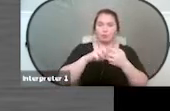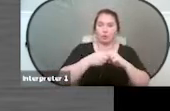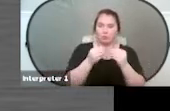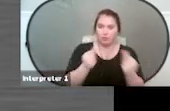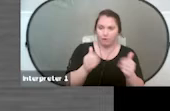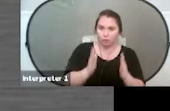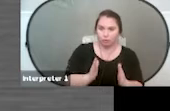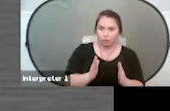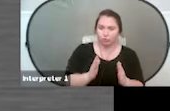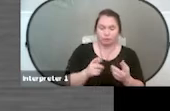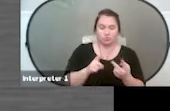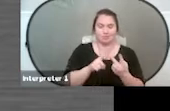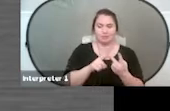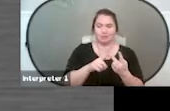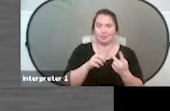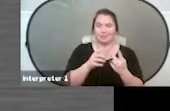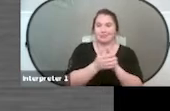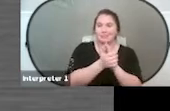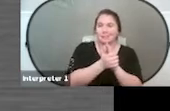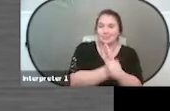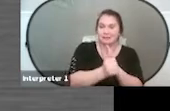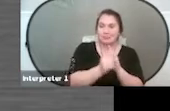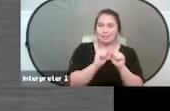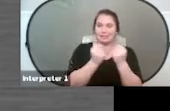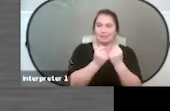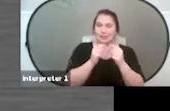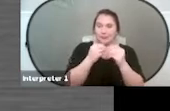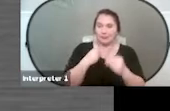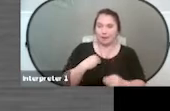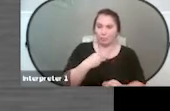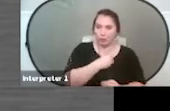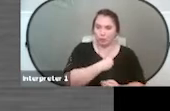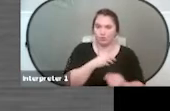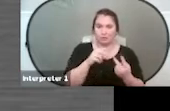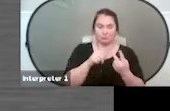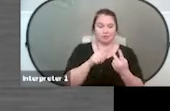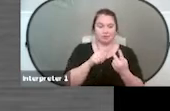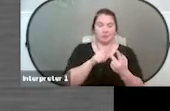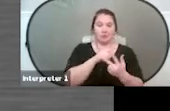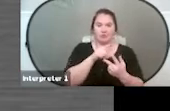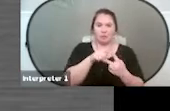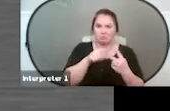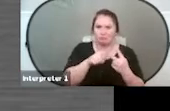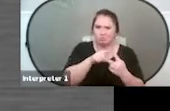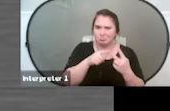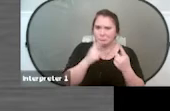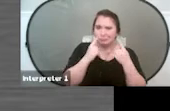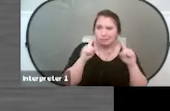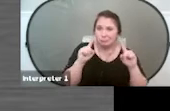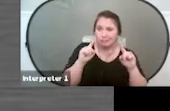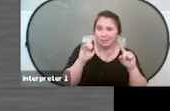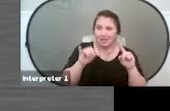skillful team members. So how do we work with others? How do we negotiate that situation?